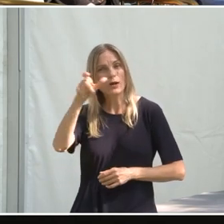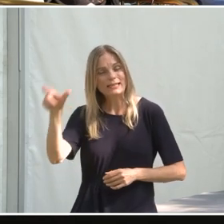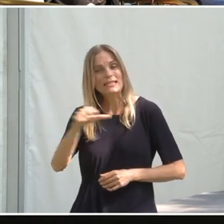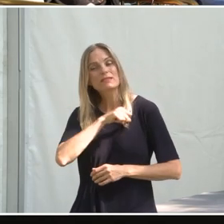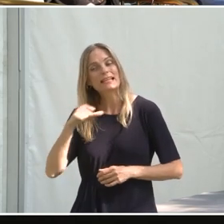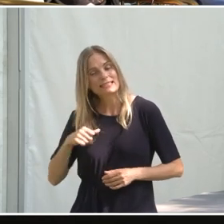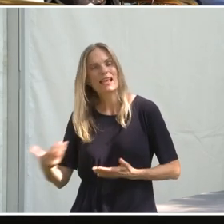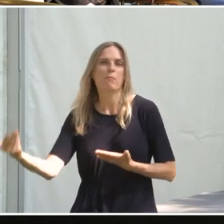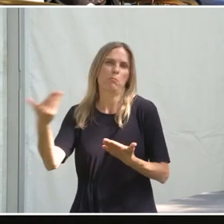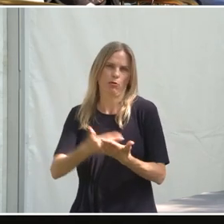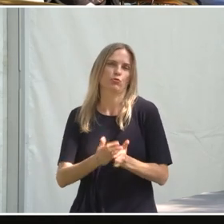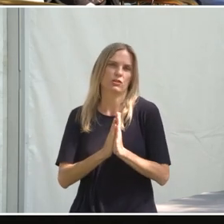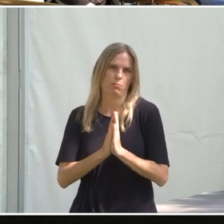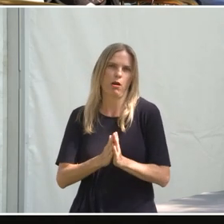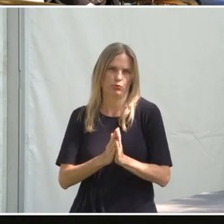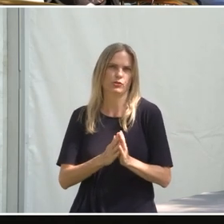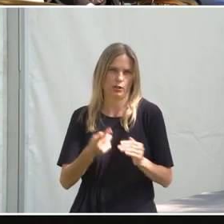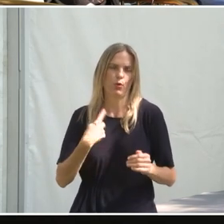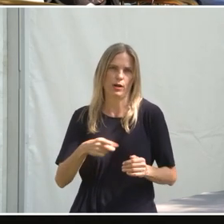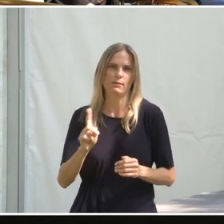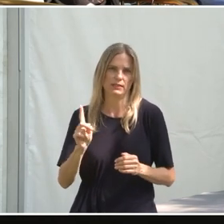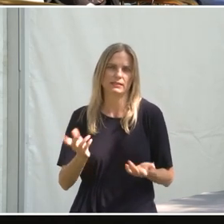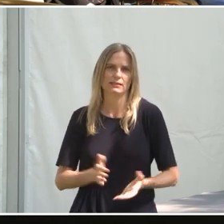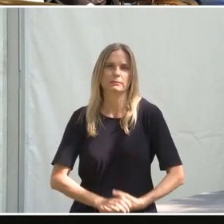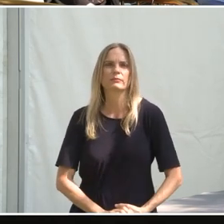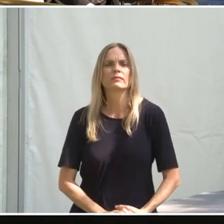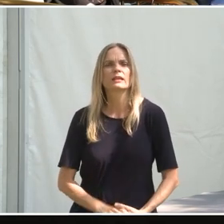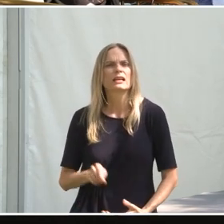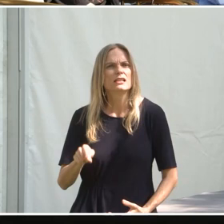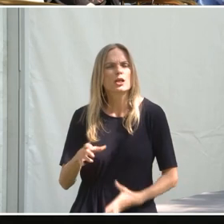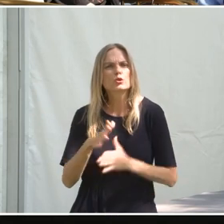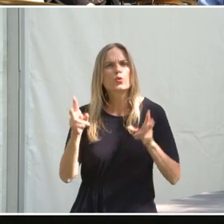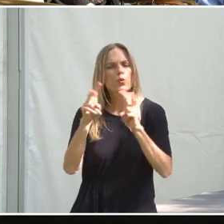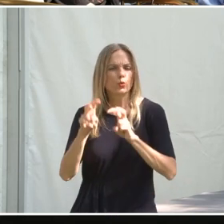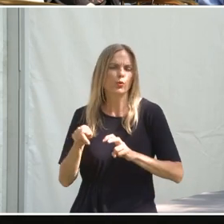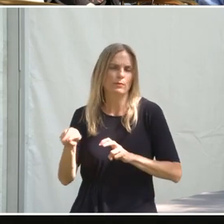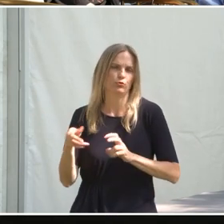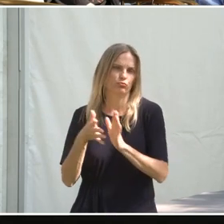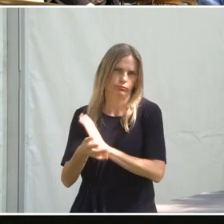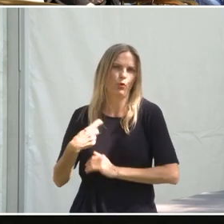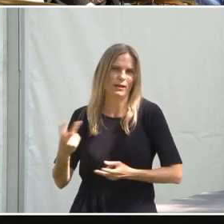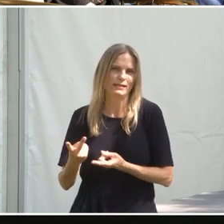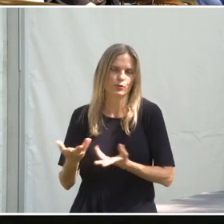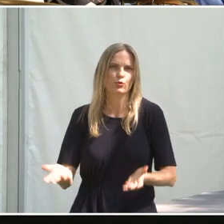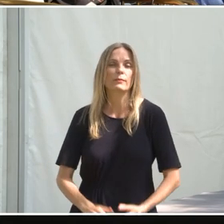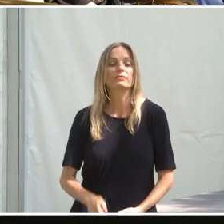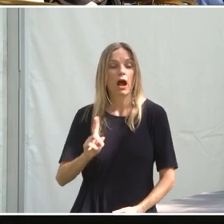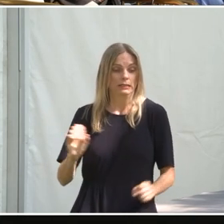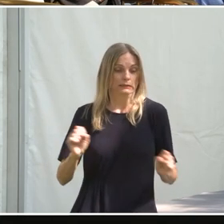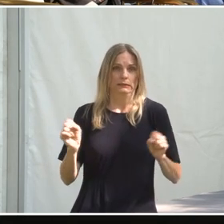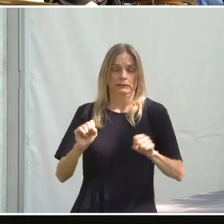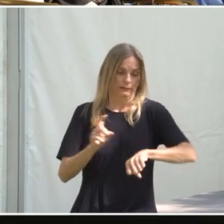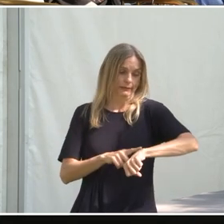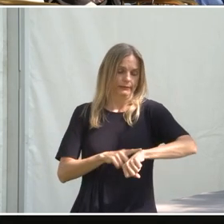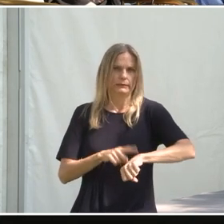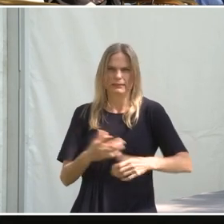themselves have been asking for in a big survey. I think we've covered a lot of it. Now, rushing to the end, because I know the clock